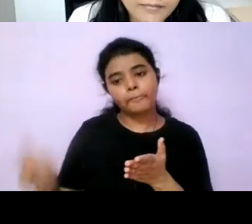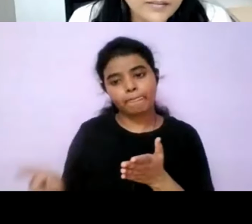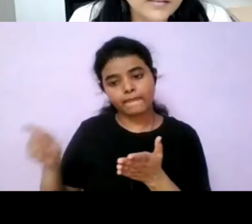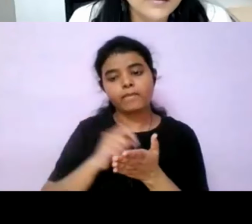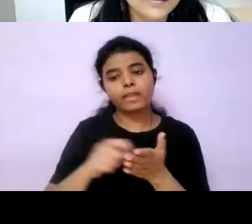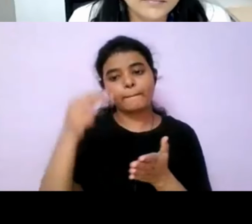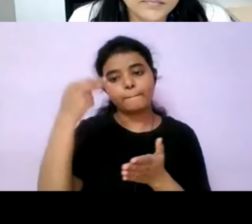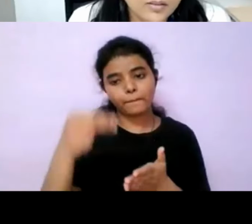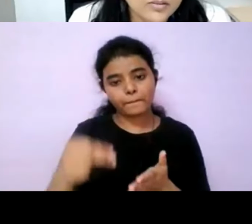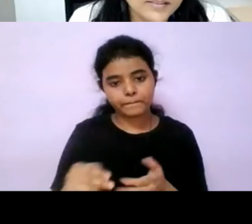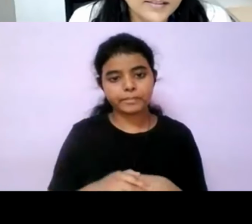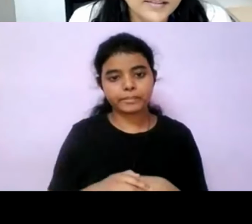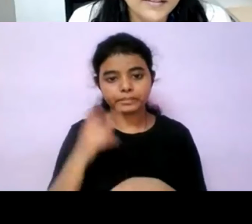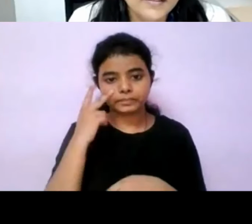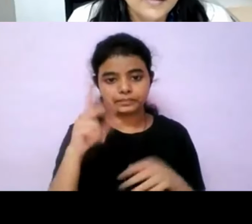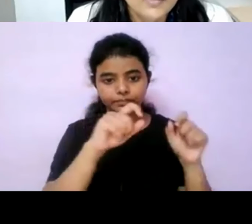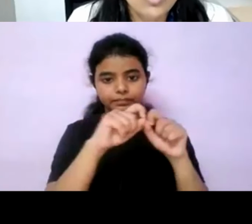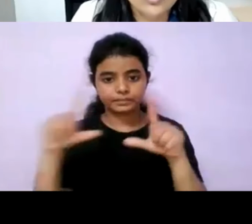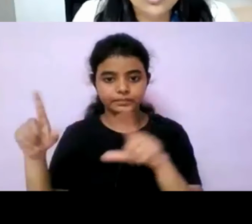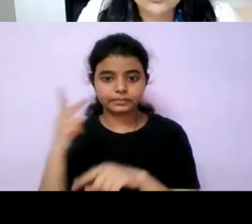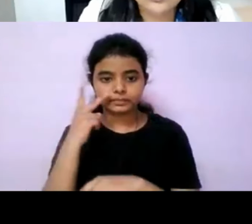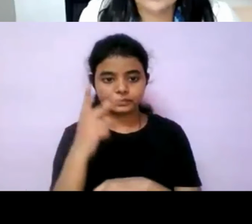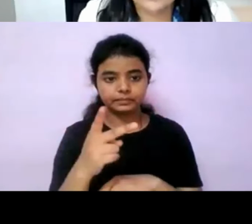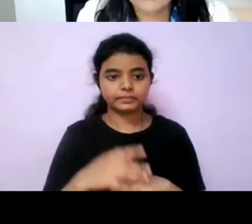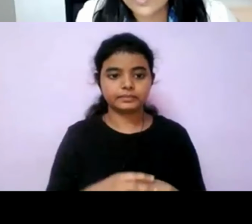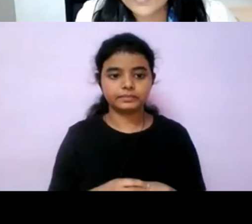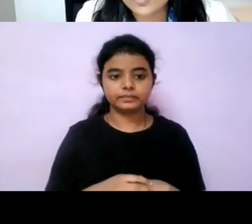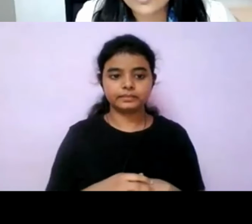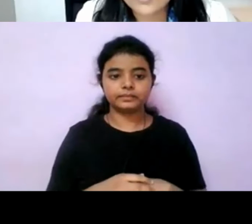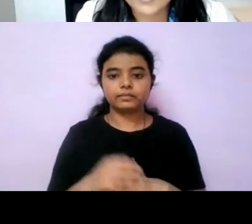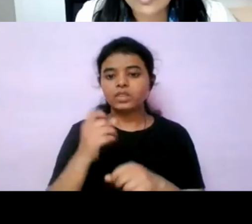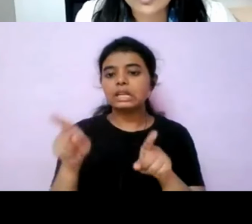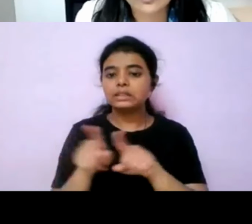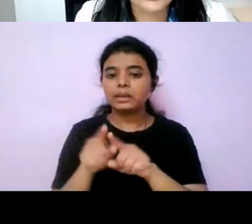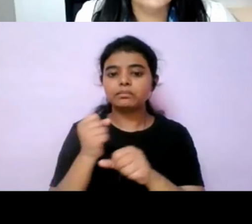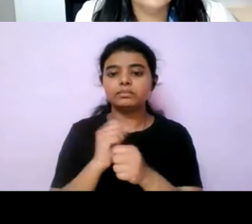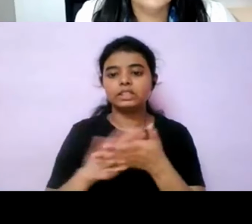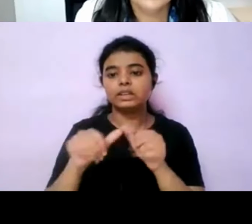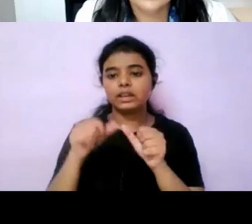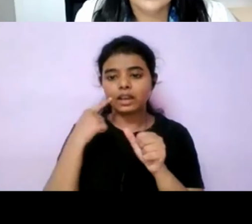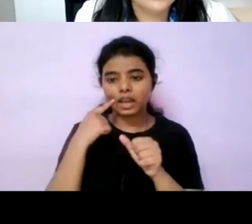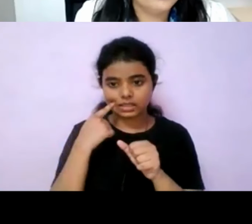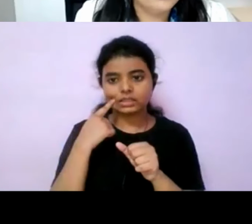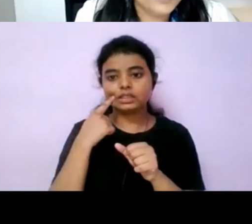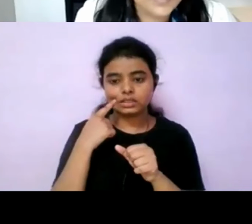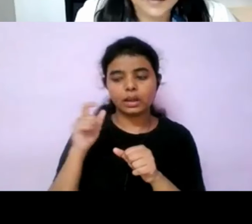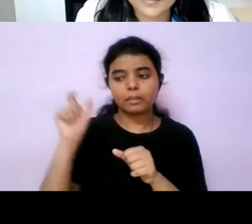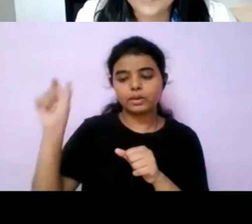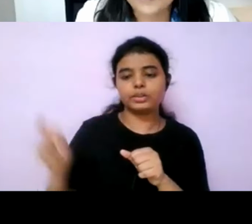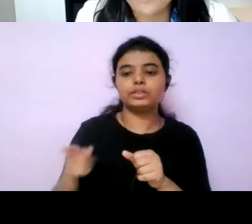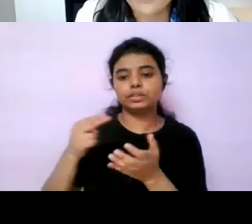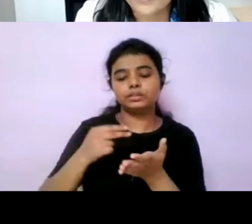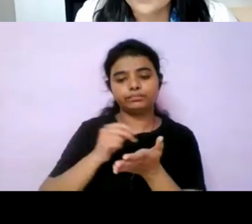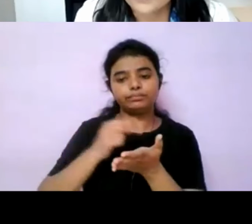and even Dr. Ghai, who focused on psychosocial